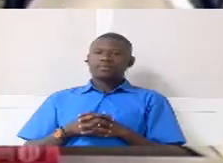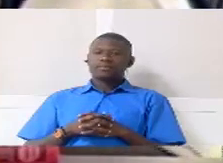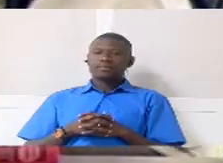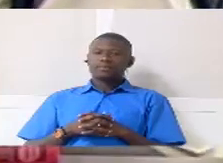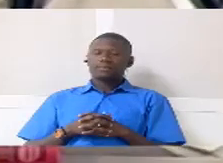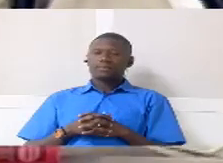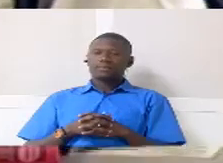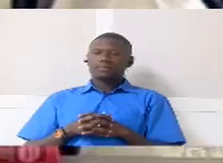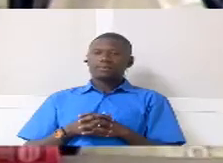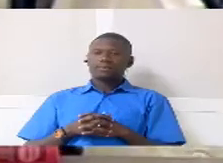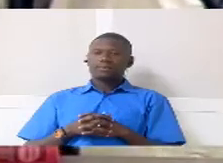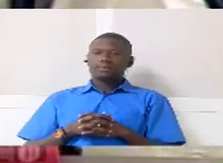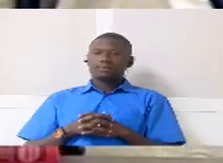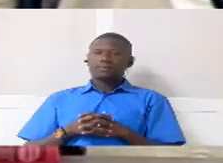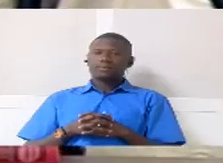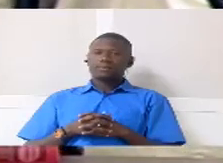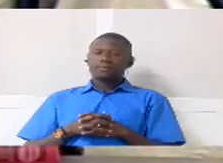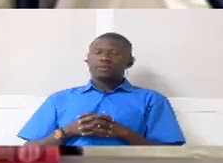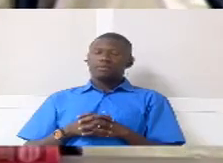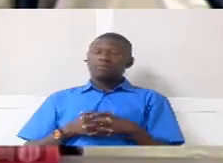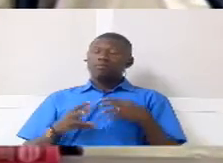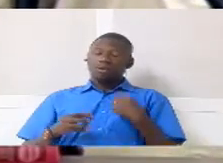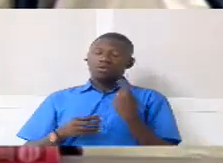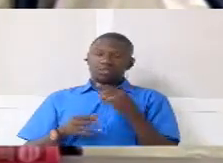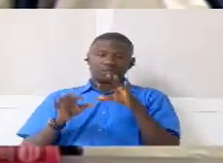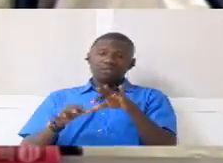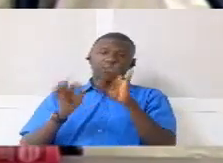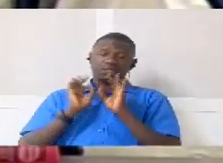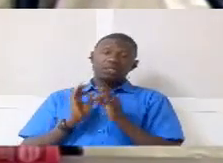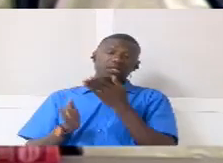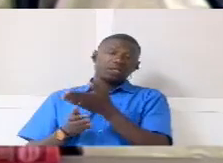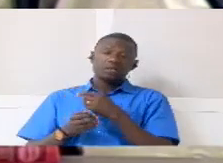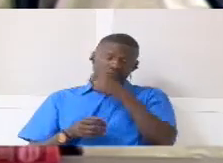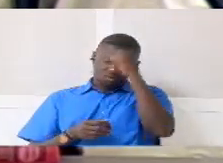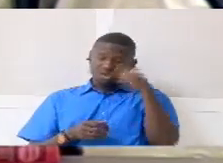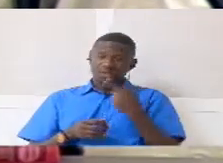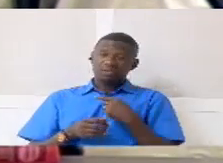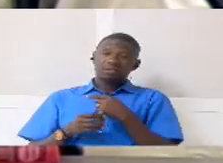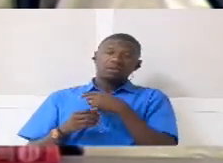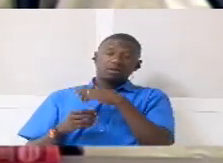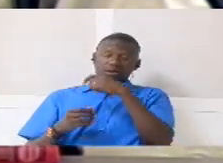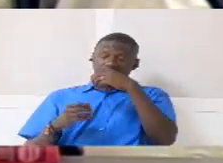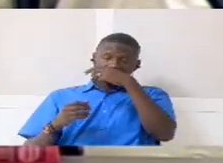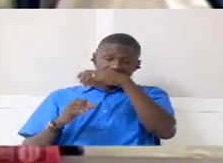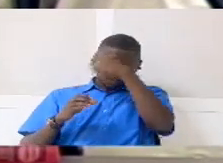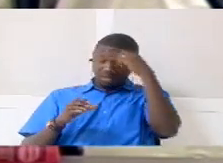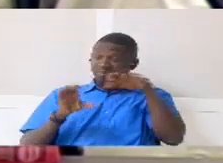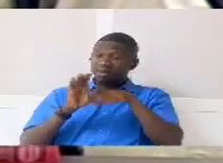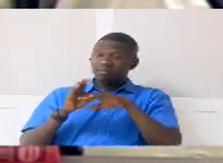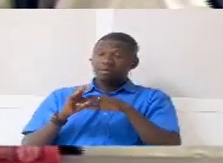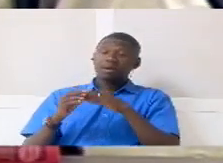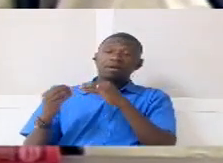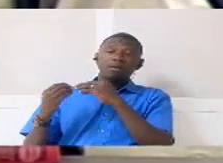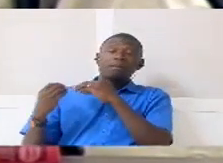I was taken there as a staff officer, but I was not in charge of the prisons.